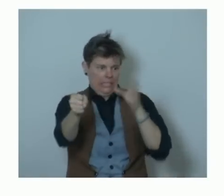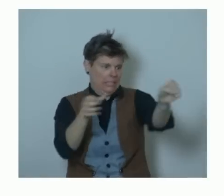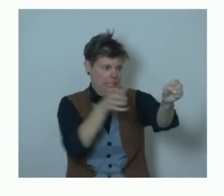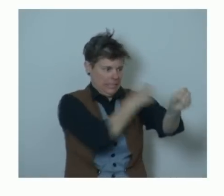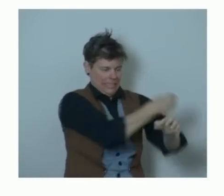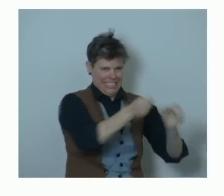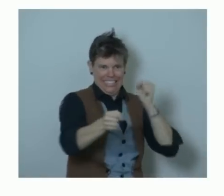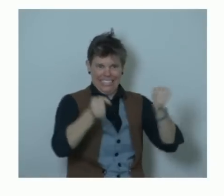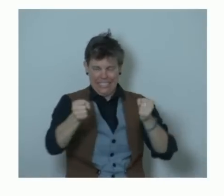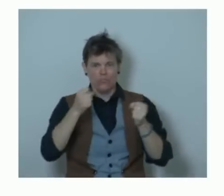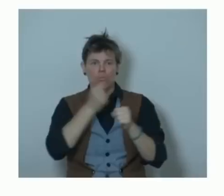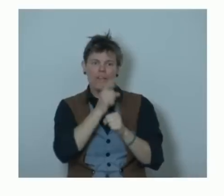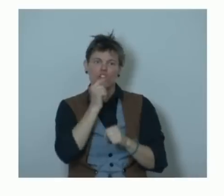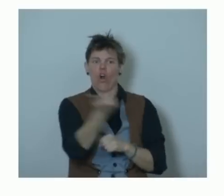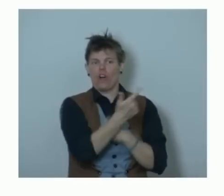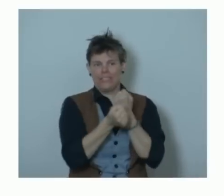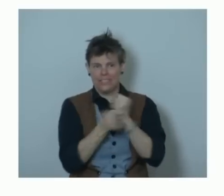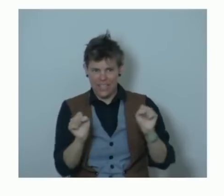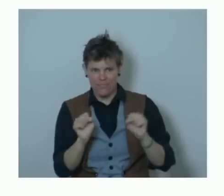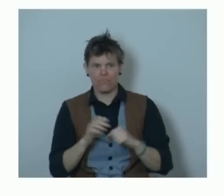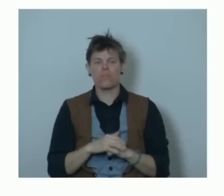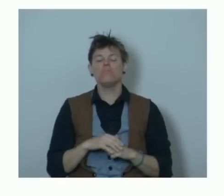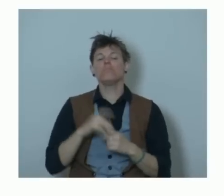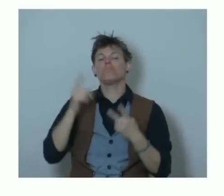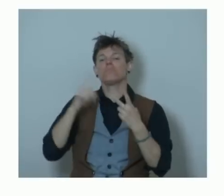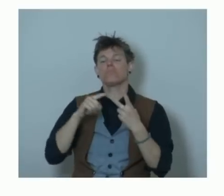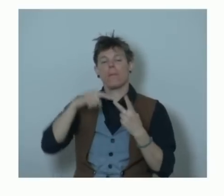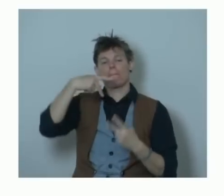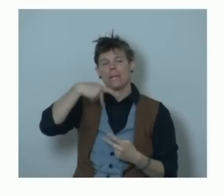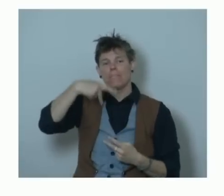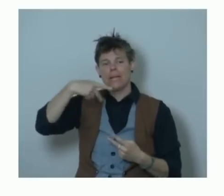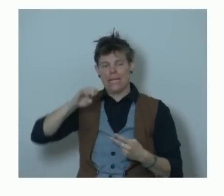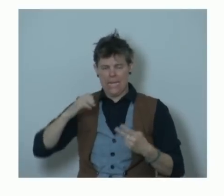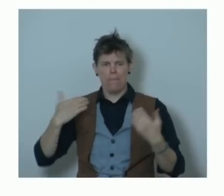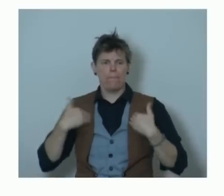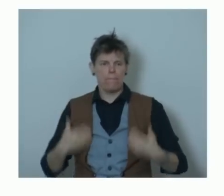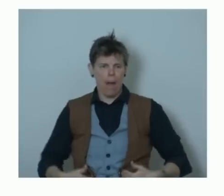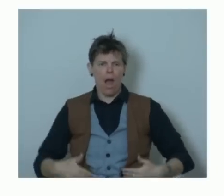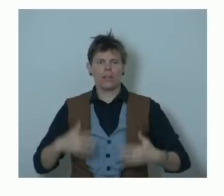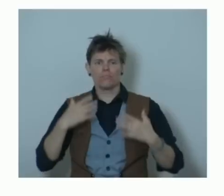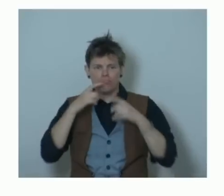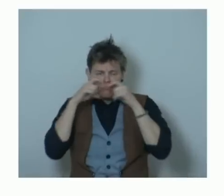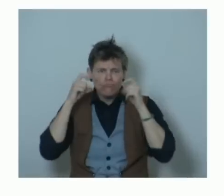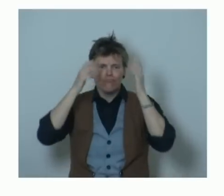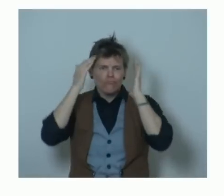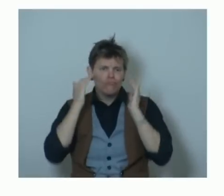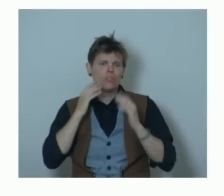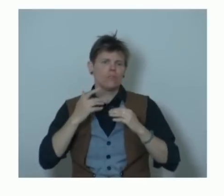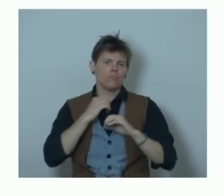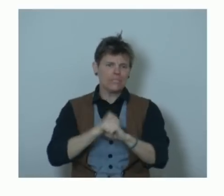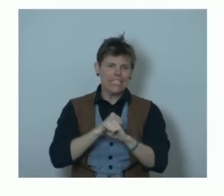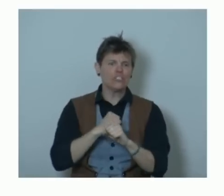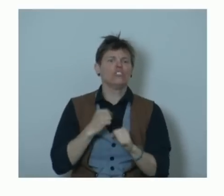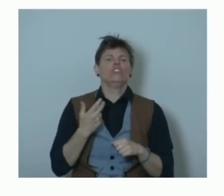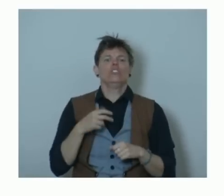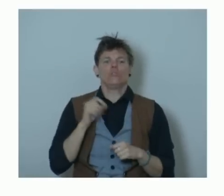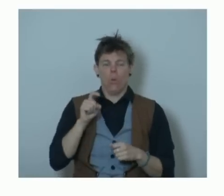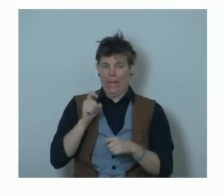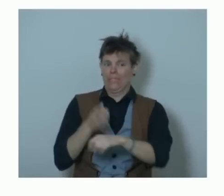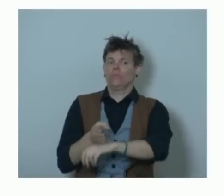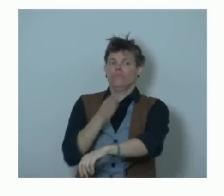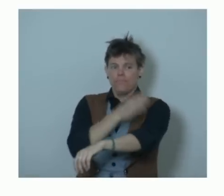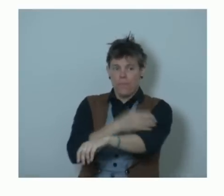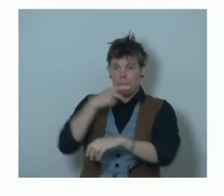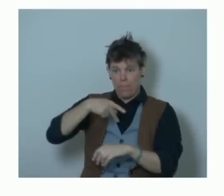better on. When you flatten that curve, our requirements for PPE go down substantially because we won't have as many people in the hospital. But if we're thinking about